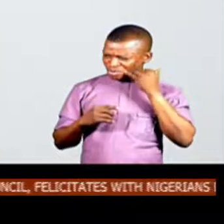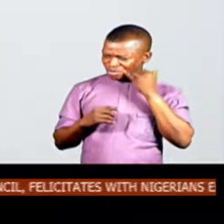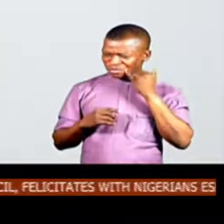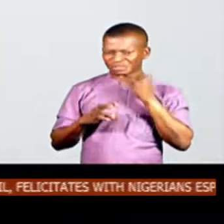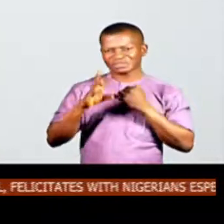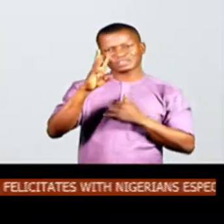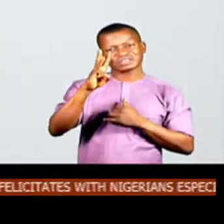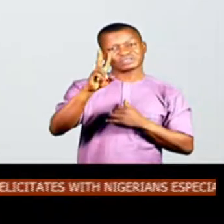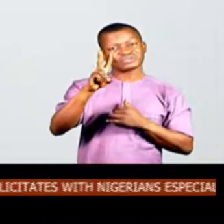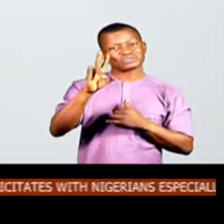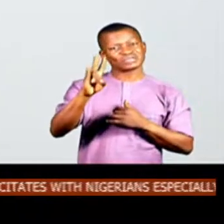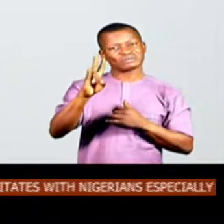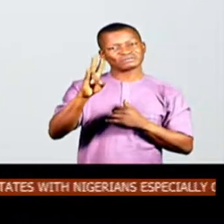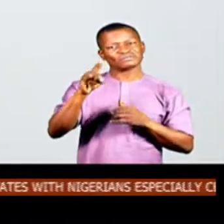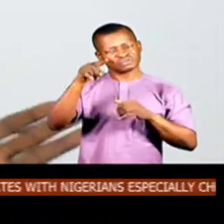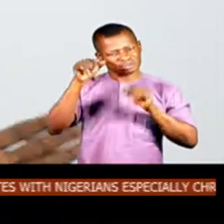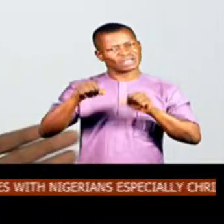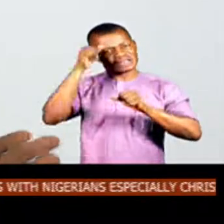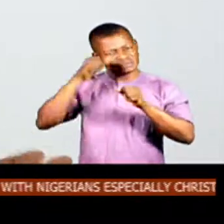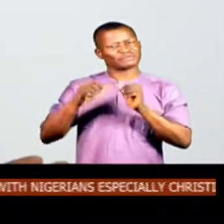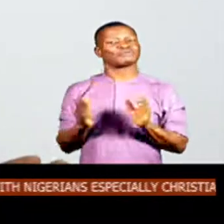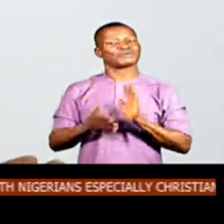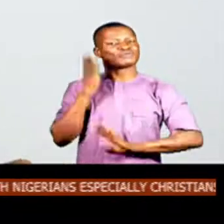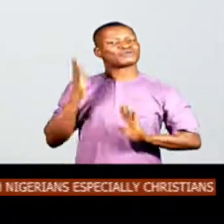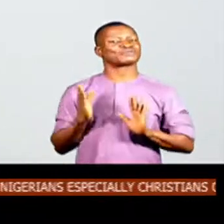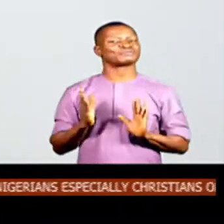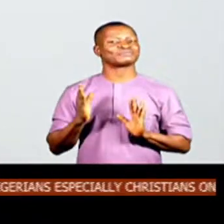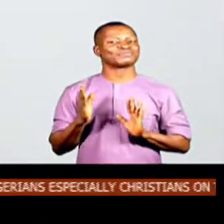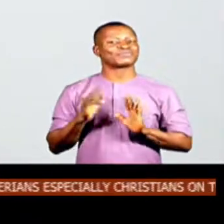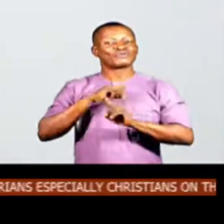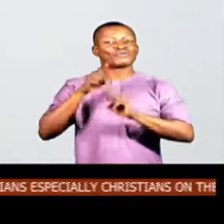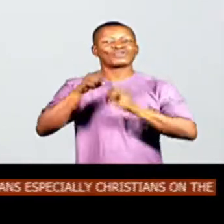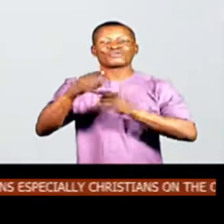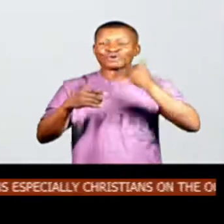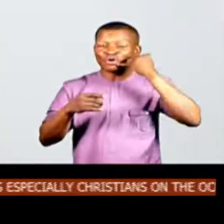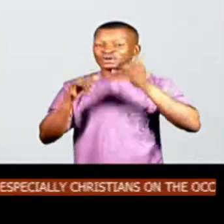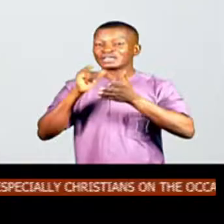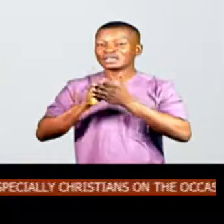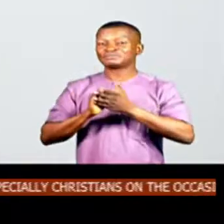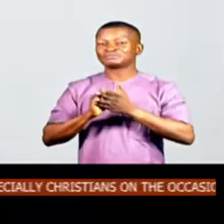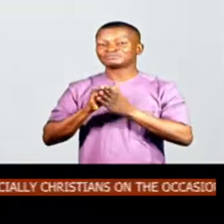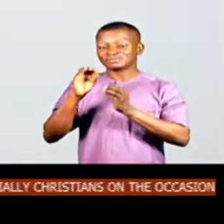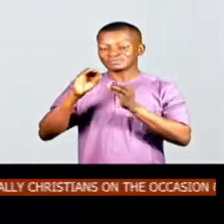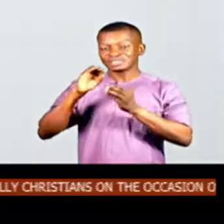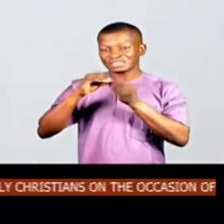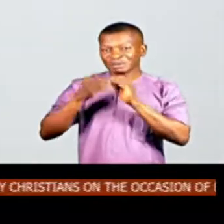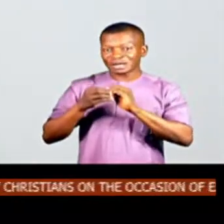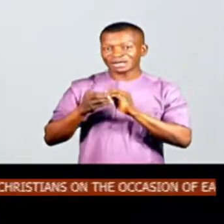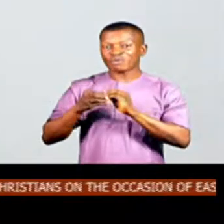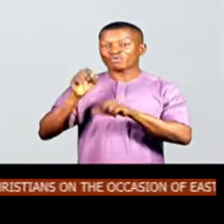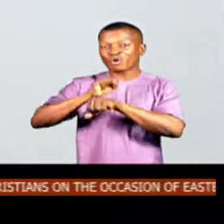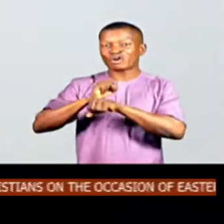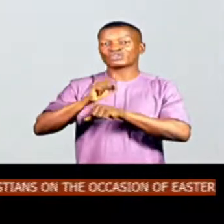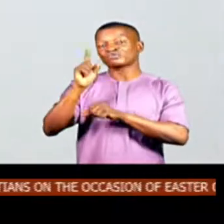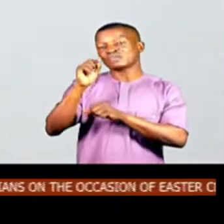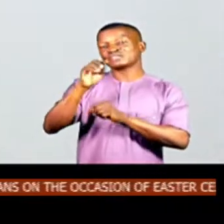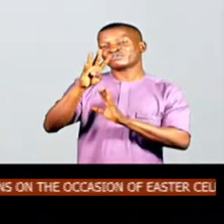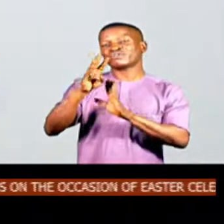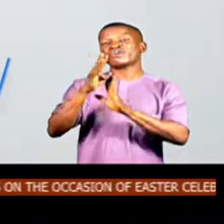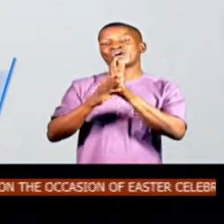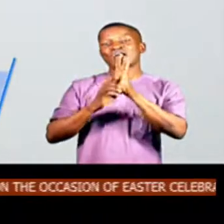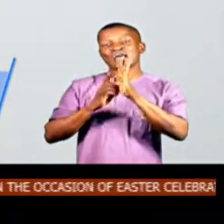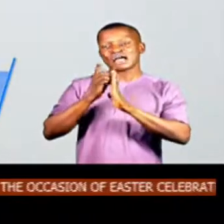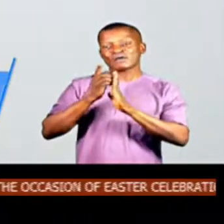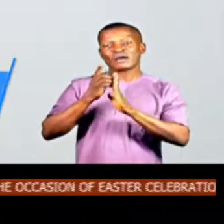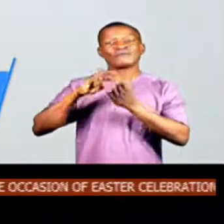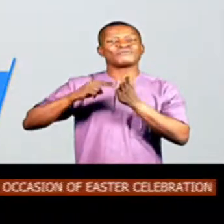is so easy that somebody can even look at it and remember. And when you call that, it's 24 hours. And mind you, the 24